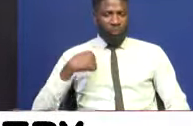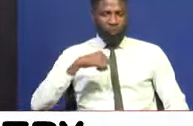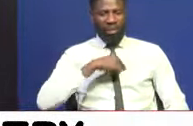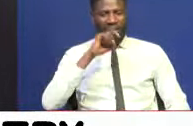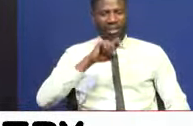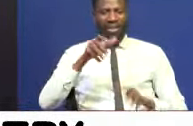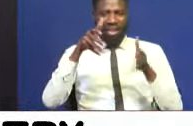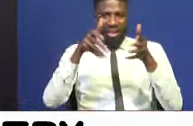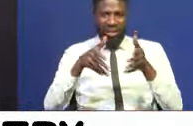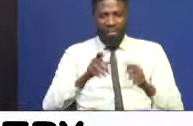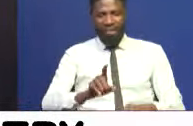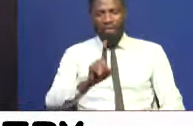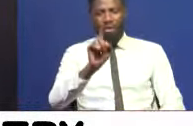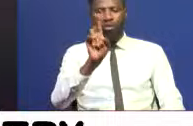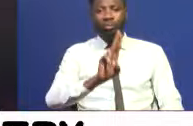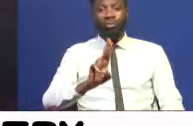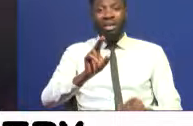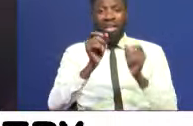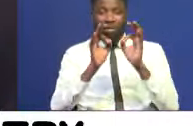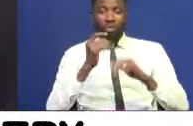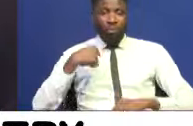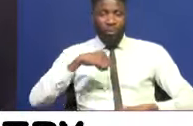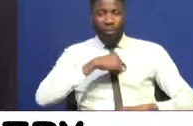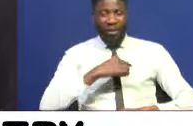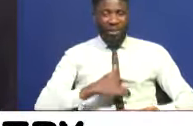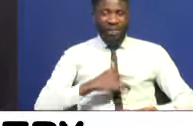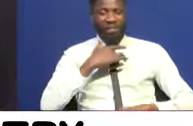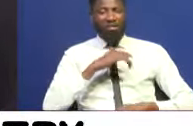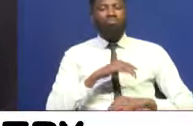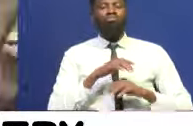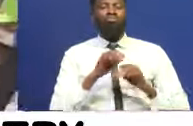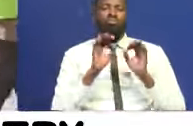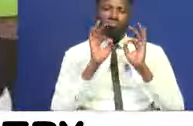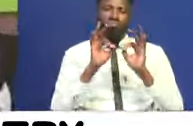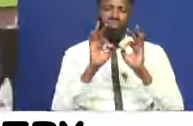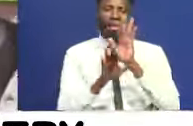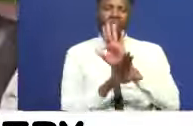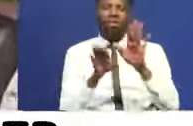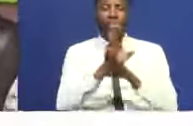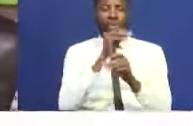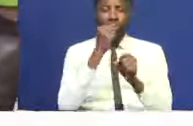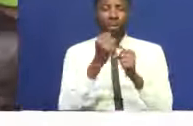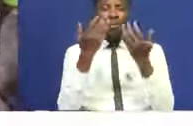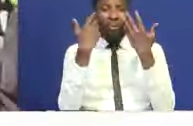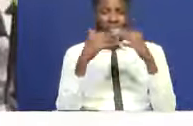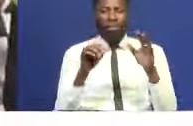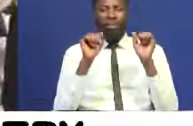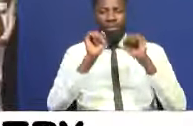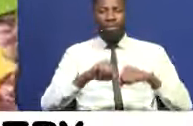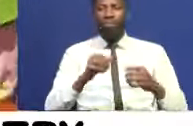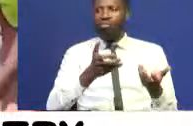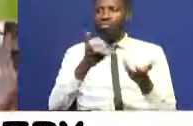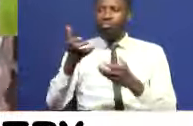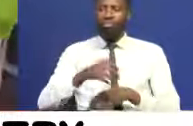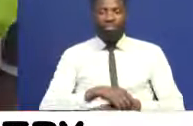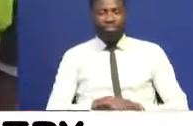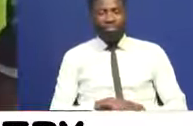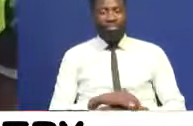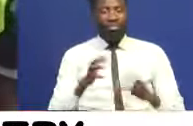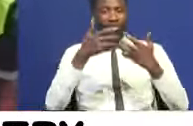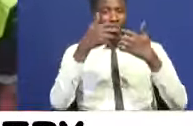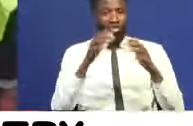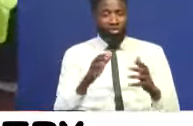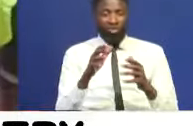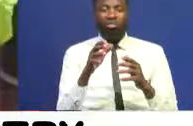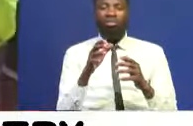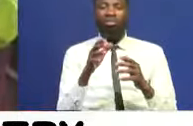And when we are satisfied we have done everything we need, then we can export. Low number of women engineers employed in the country is also an issue